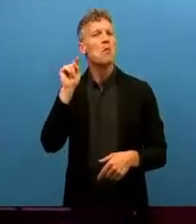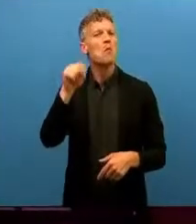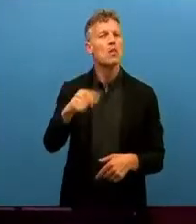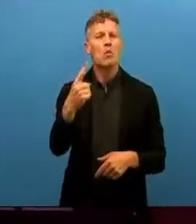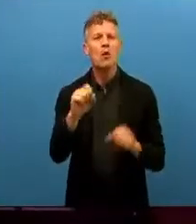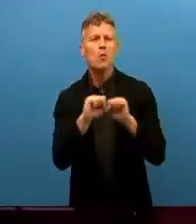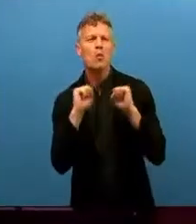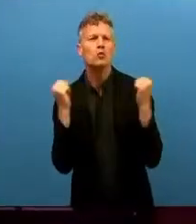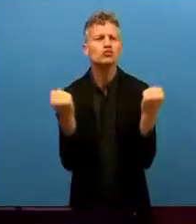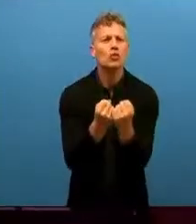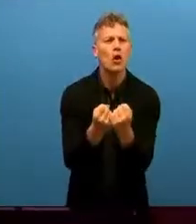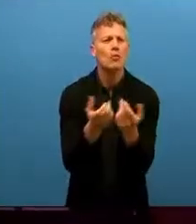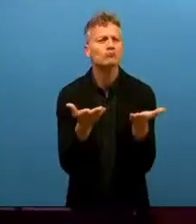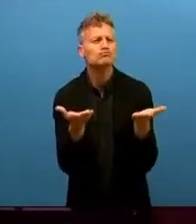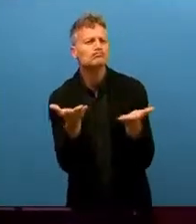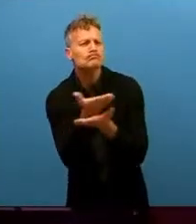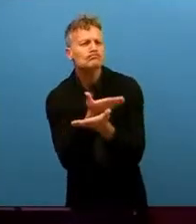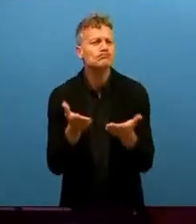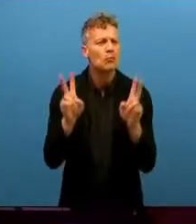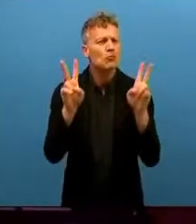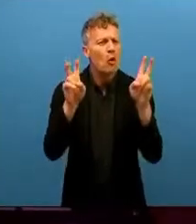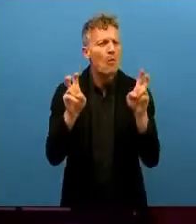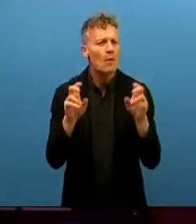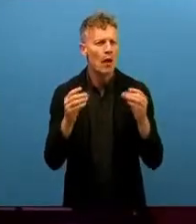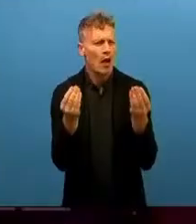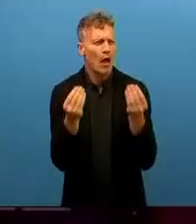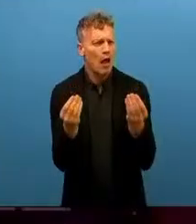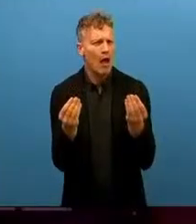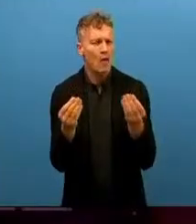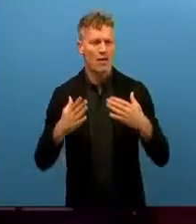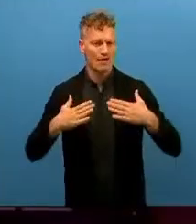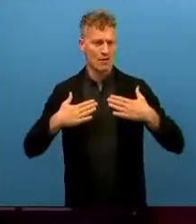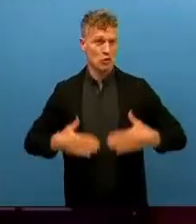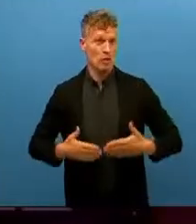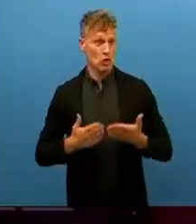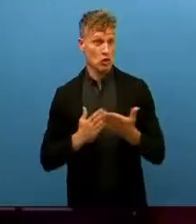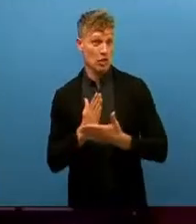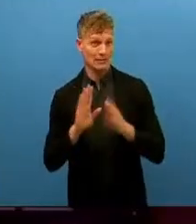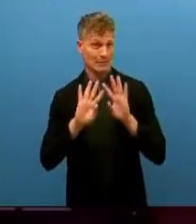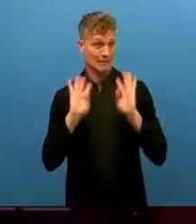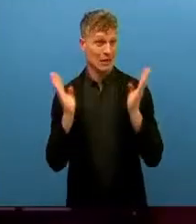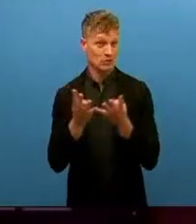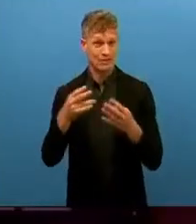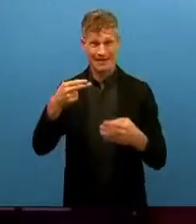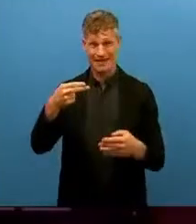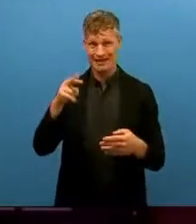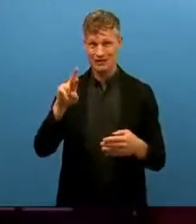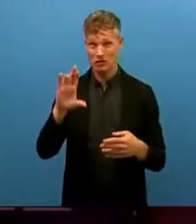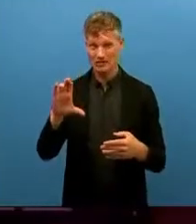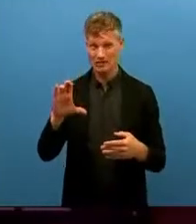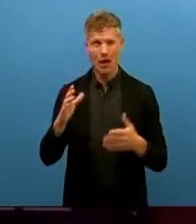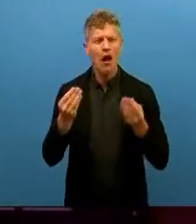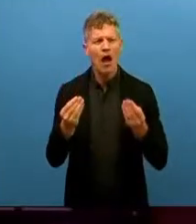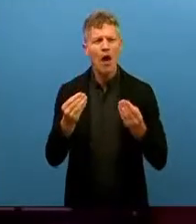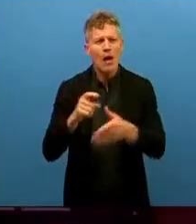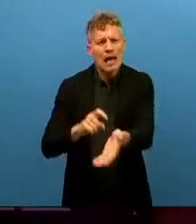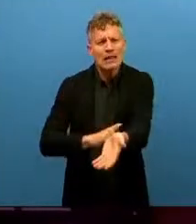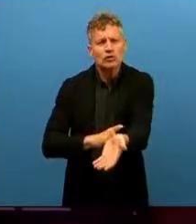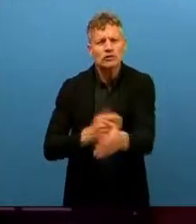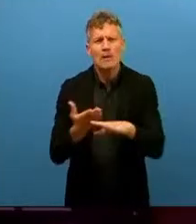to strengthen Indigenous engagement in the Human Rights Council. Since then, the Council,